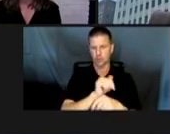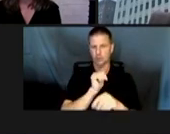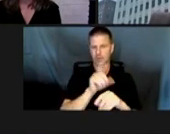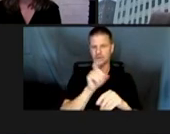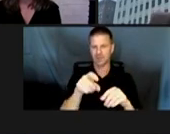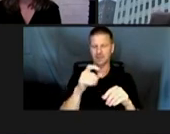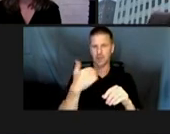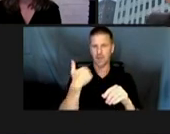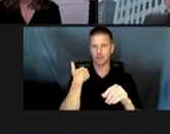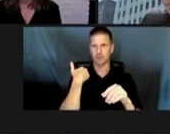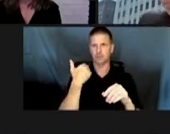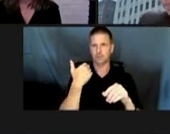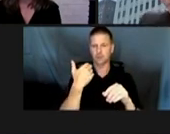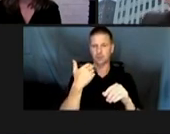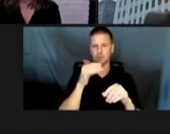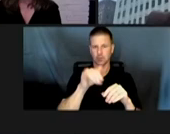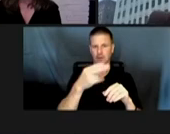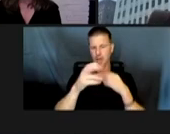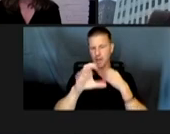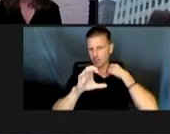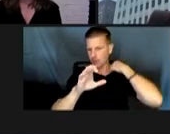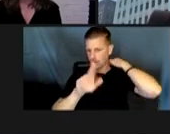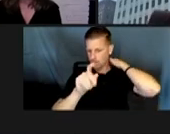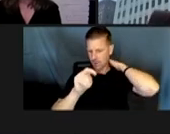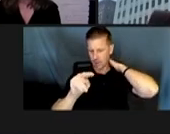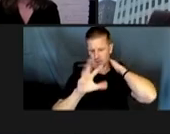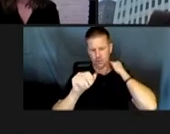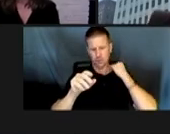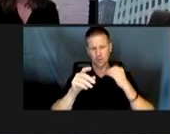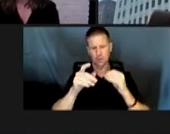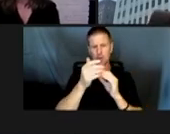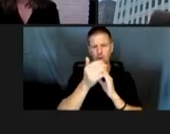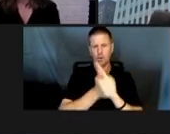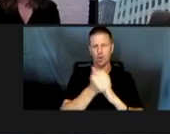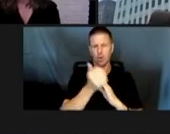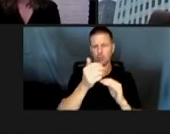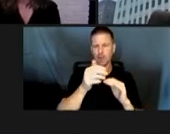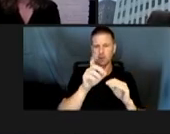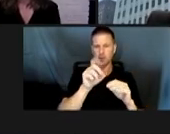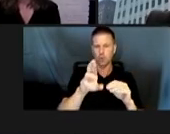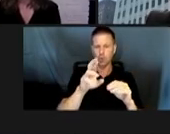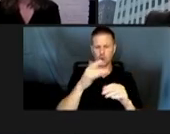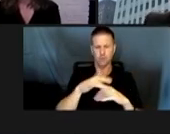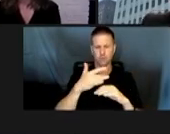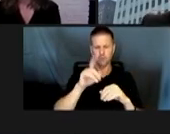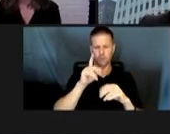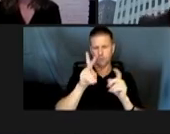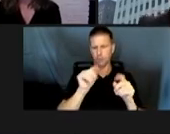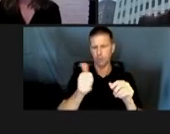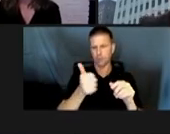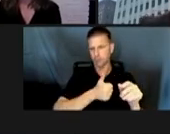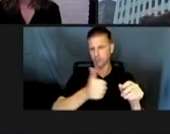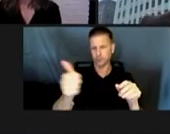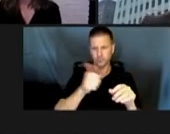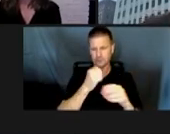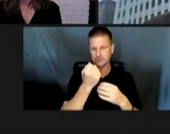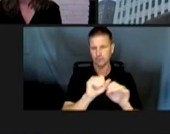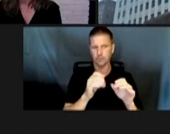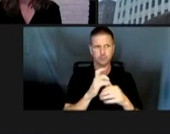have that handicap button and the automated door available for people to come and go from the property safely.